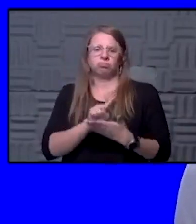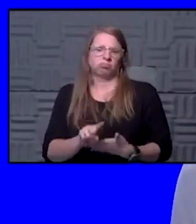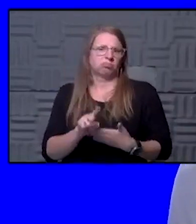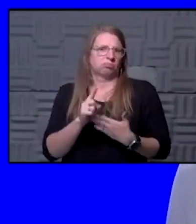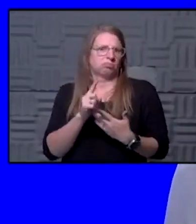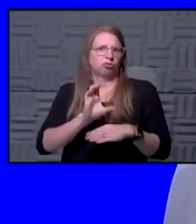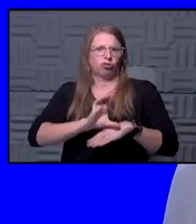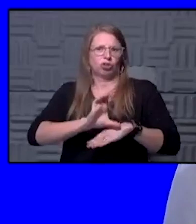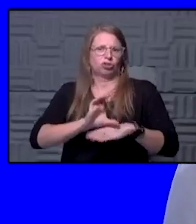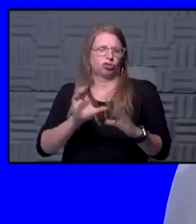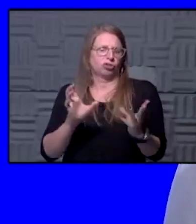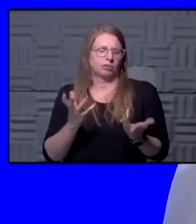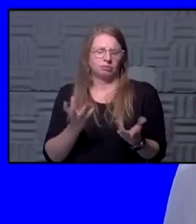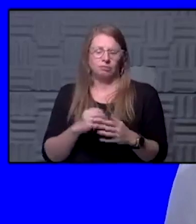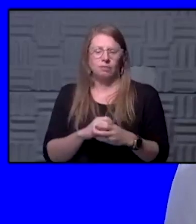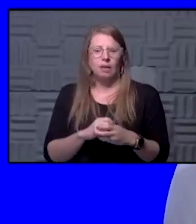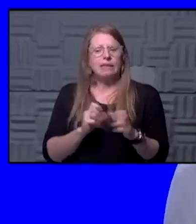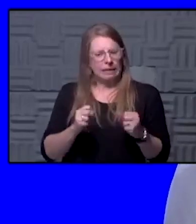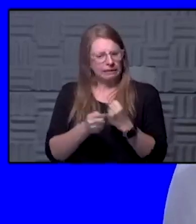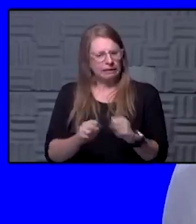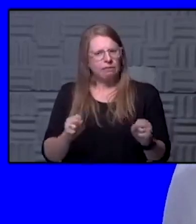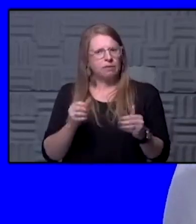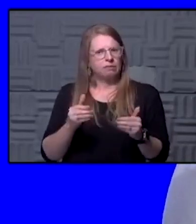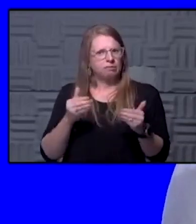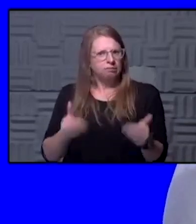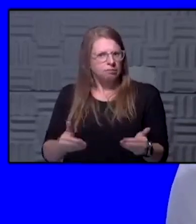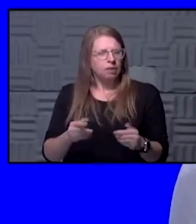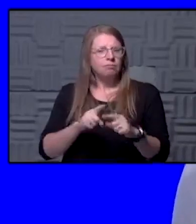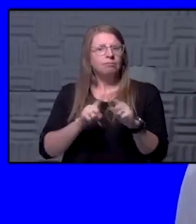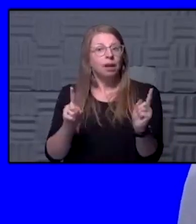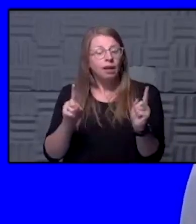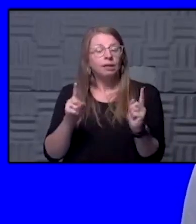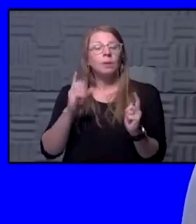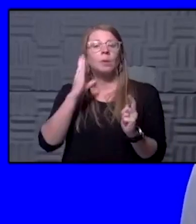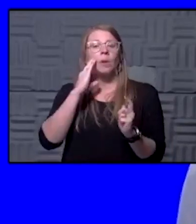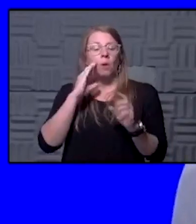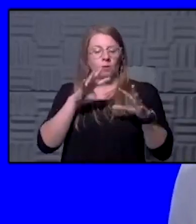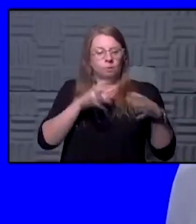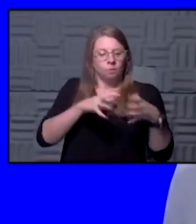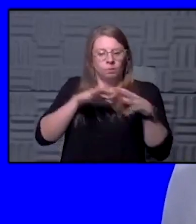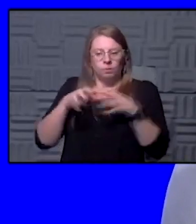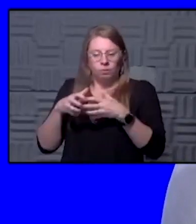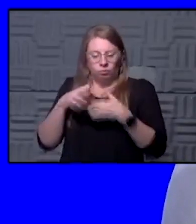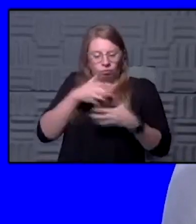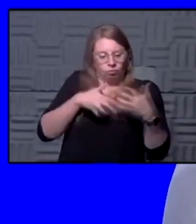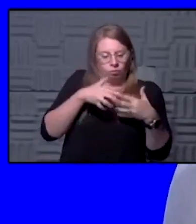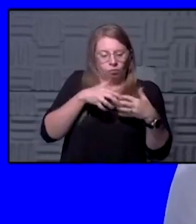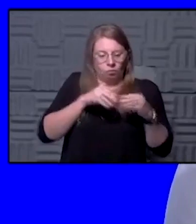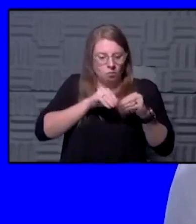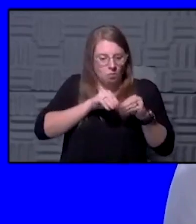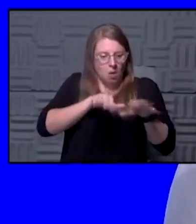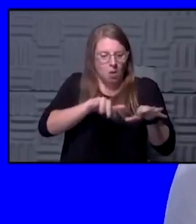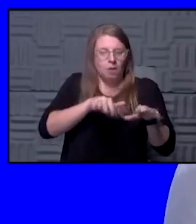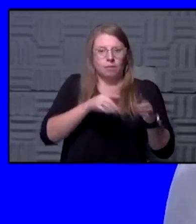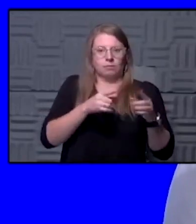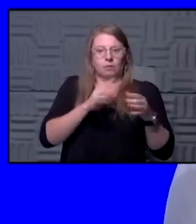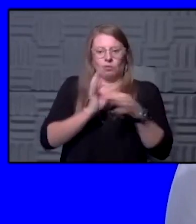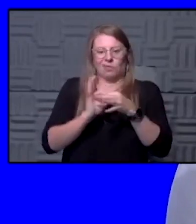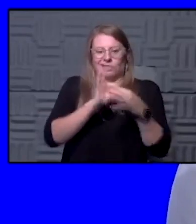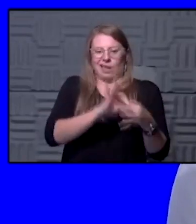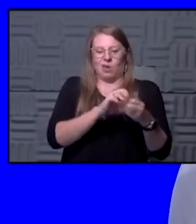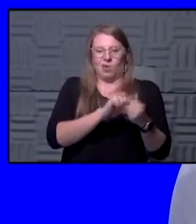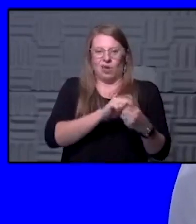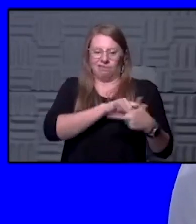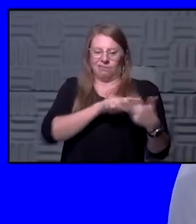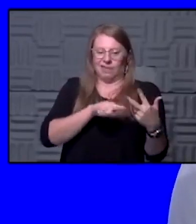service. It can be done safely, but we do know that clusters And outbreaks have been associated with all of